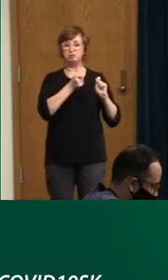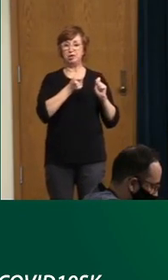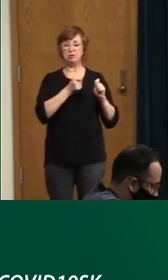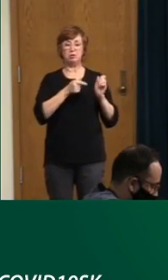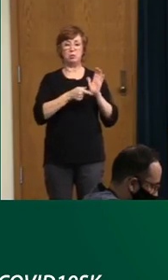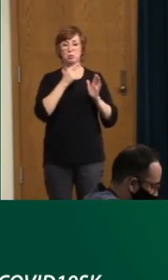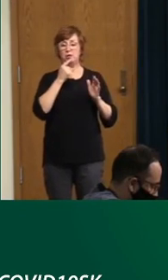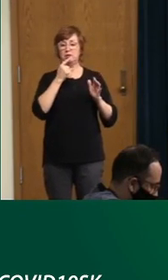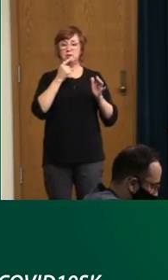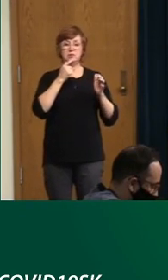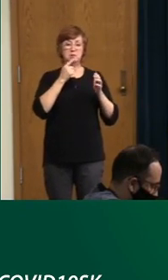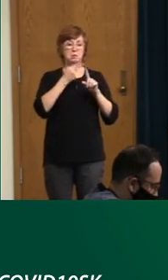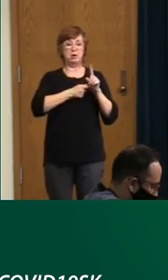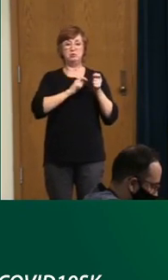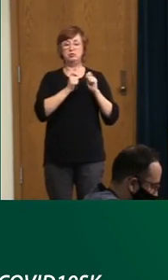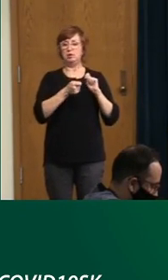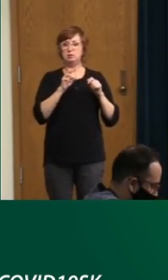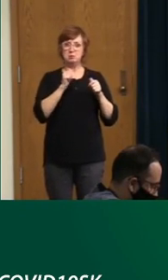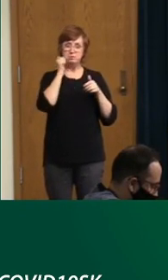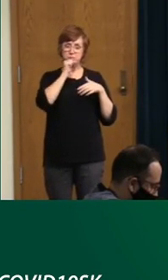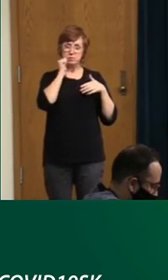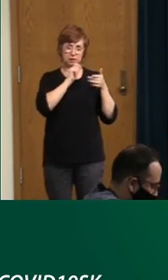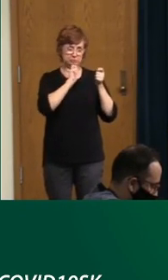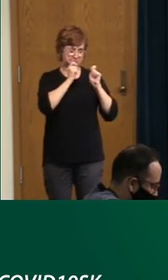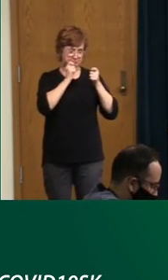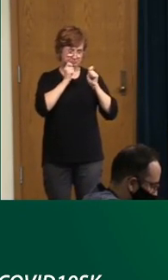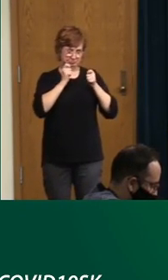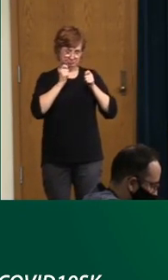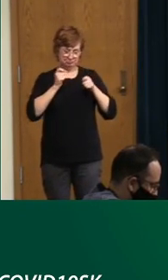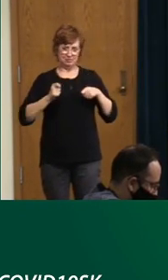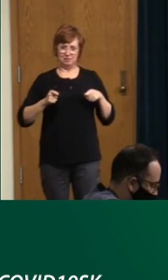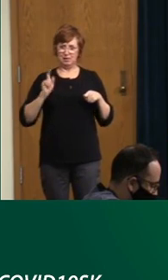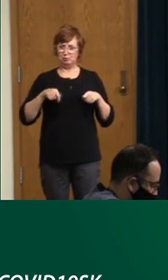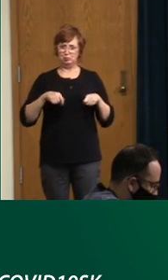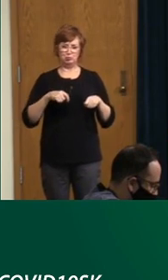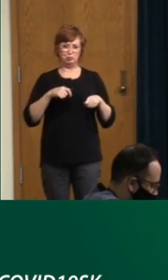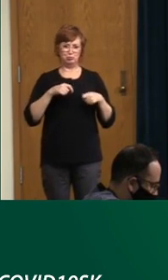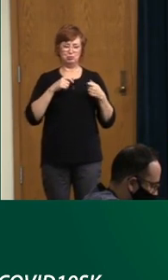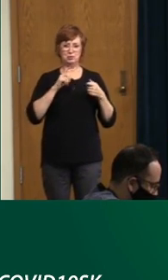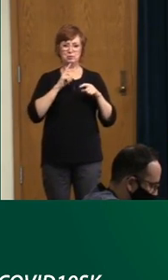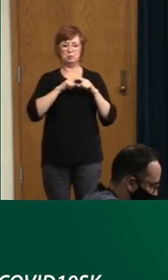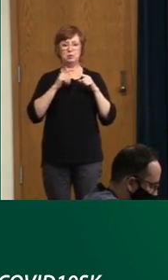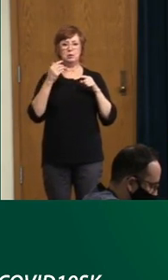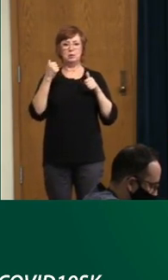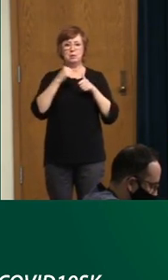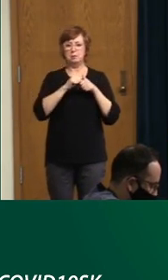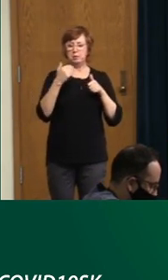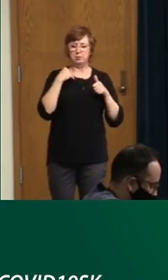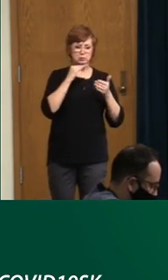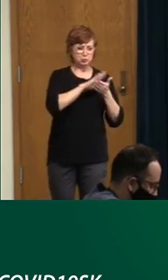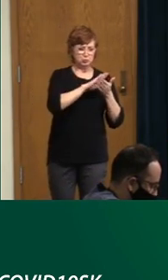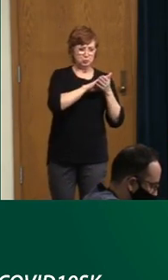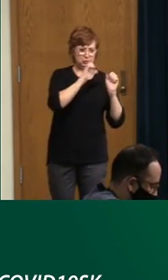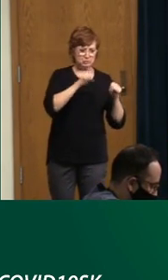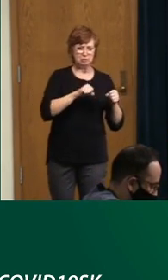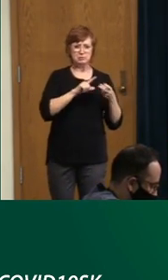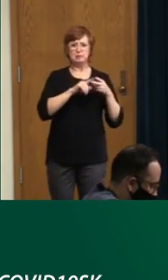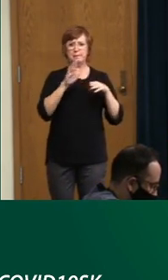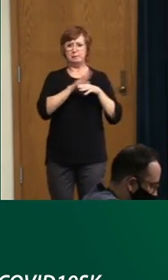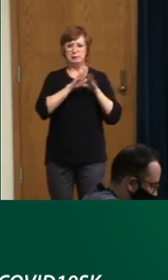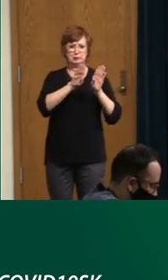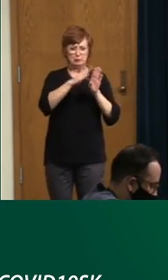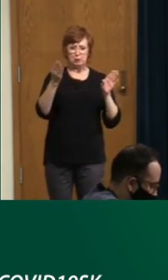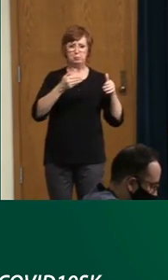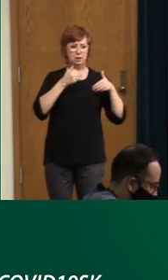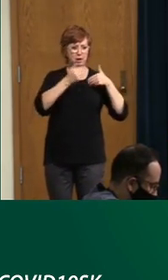off. We reopened the province. We reopened our school system. We reopened the businesses across the province. So in